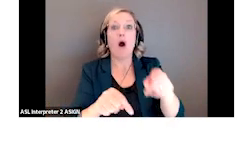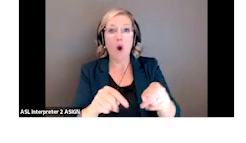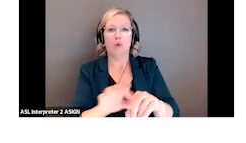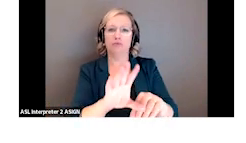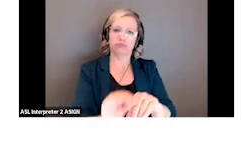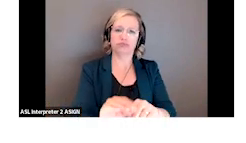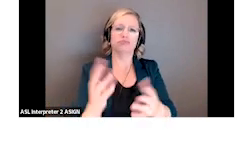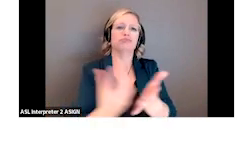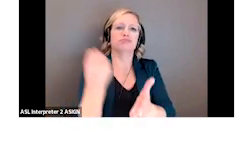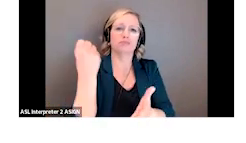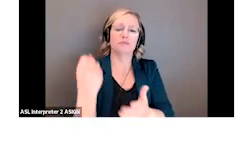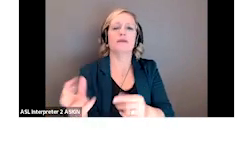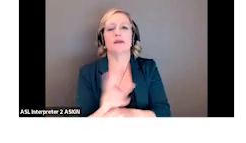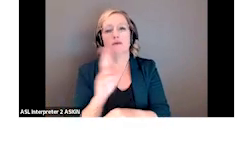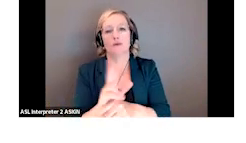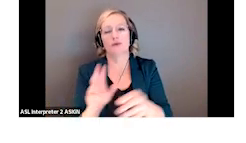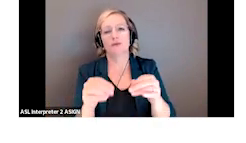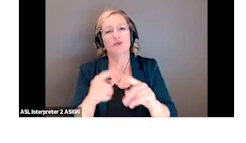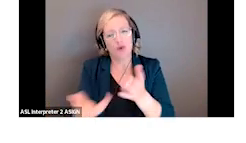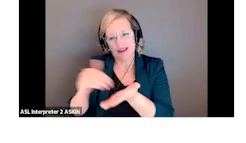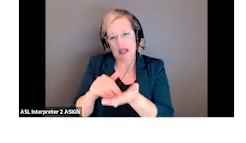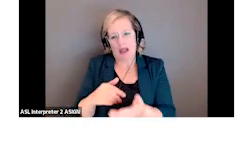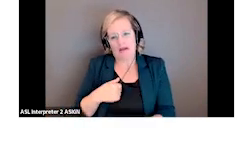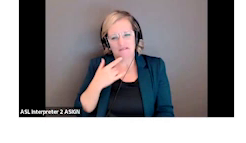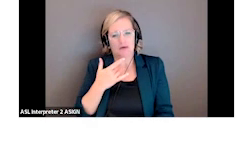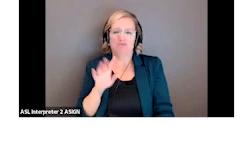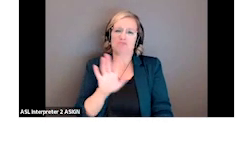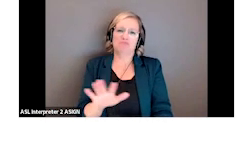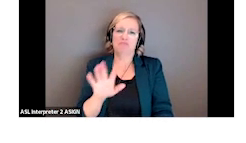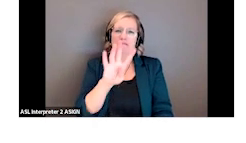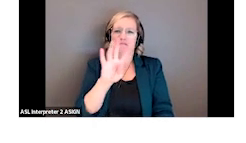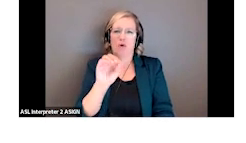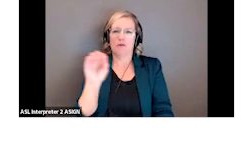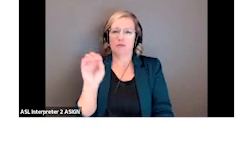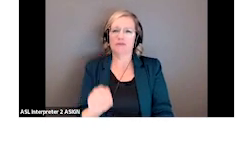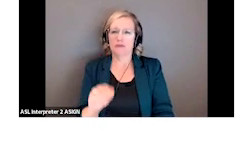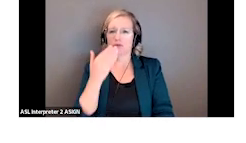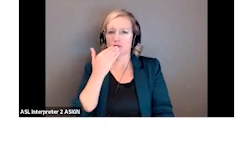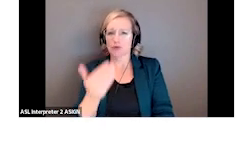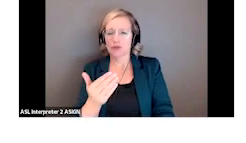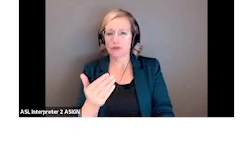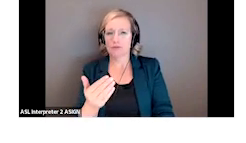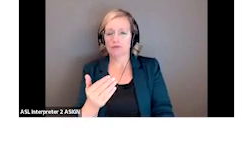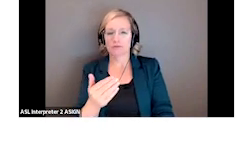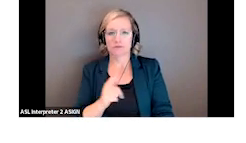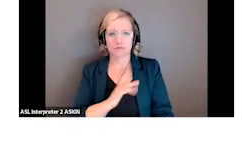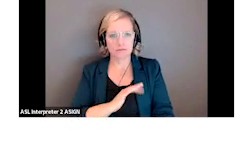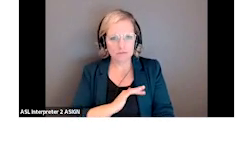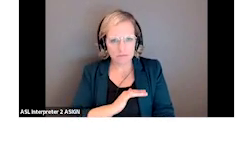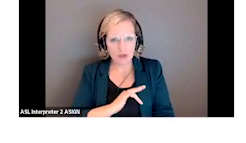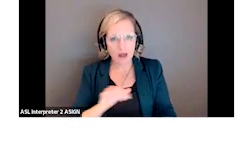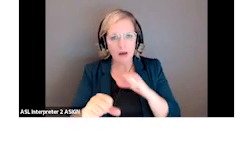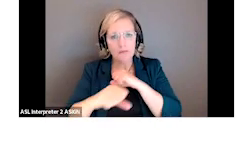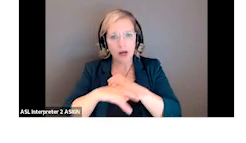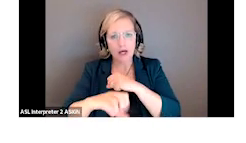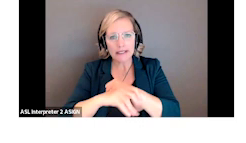verify it. Okay, so use 40% as your upper threshold. But looking at that from a marketing strategy, yes, you may not